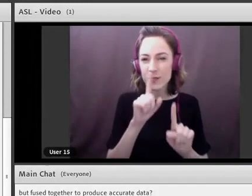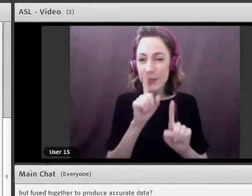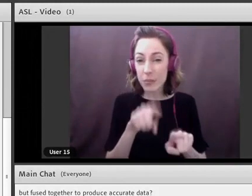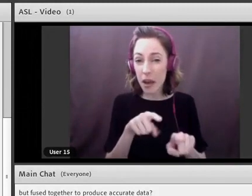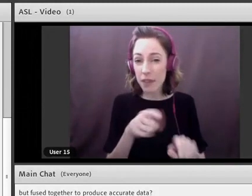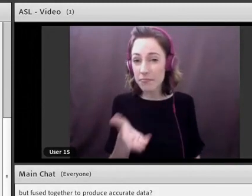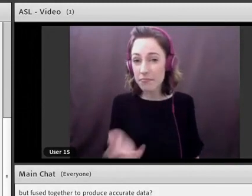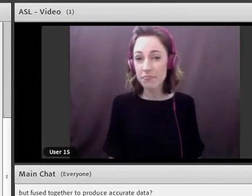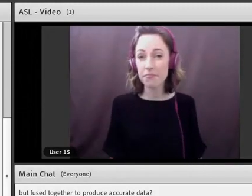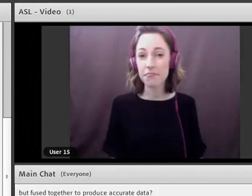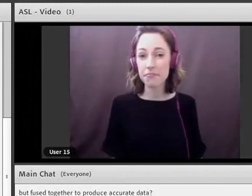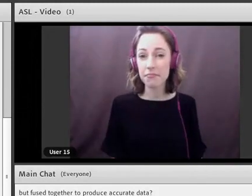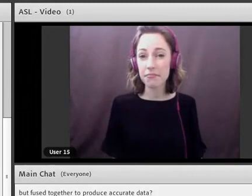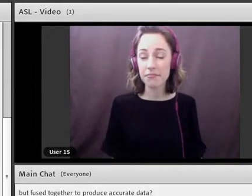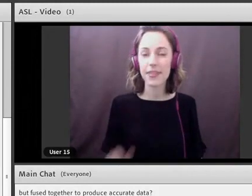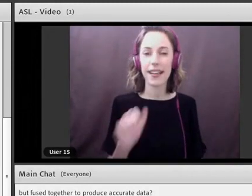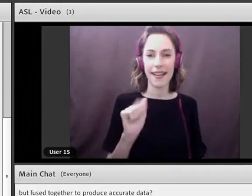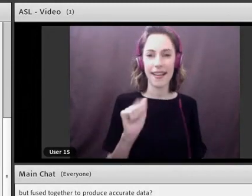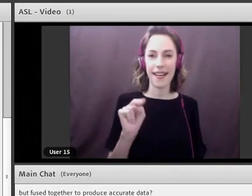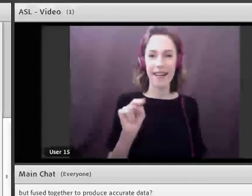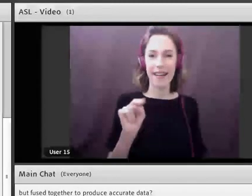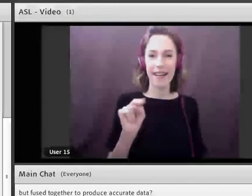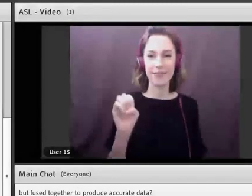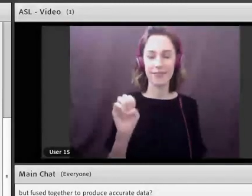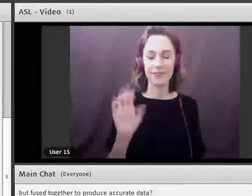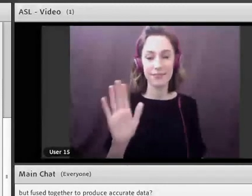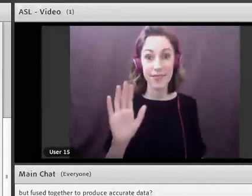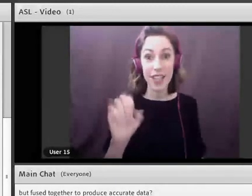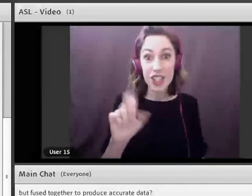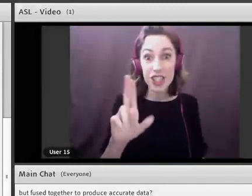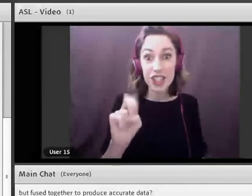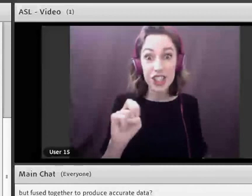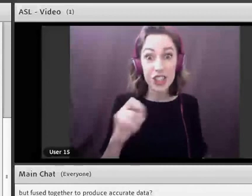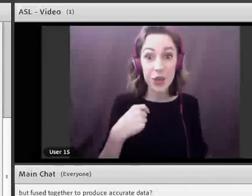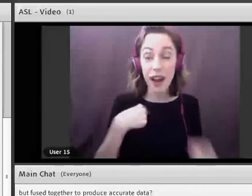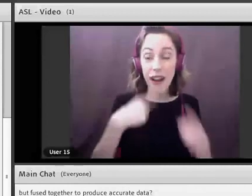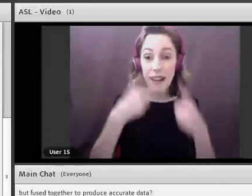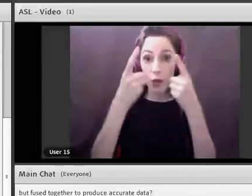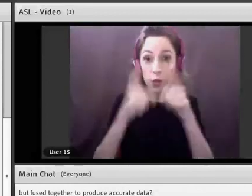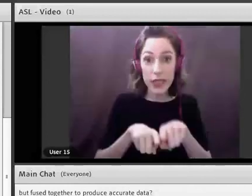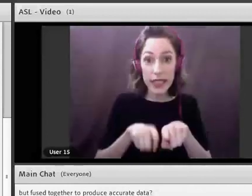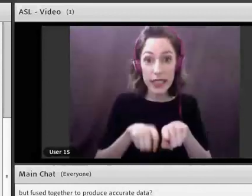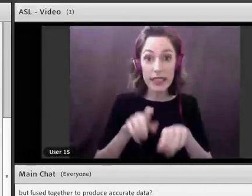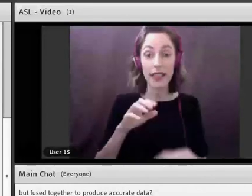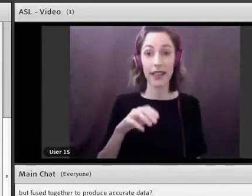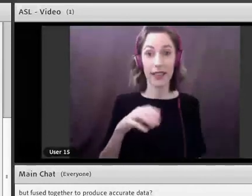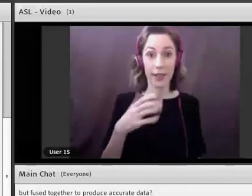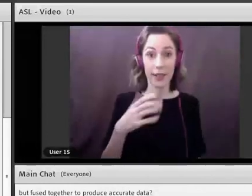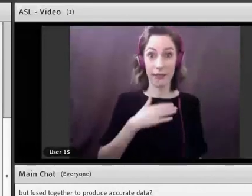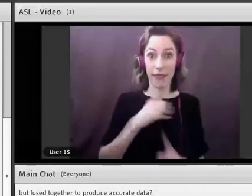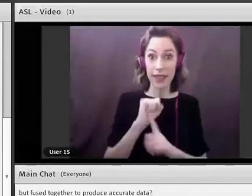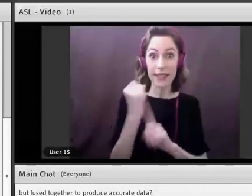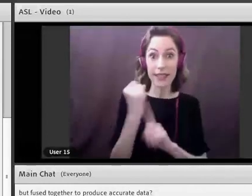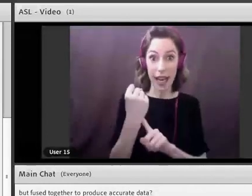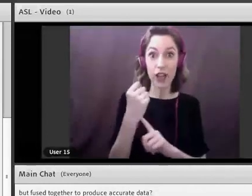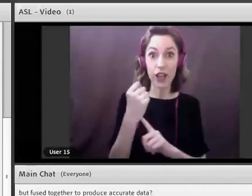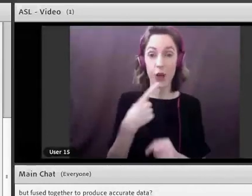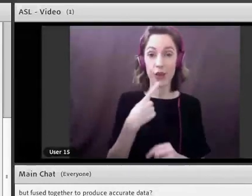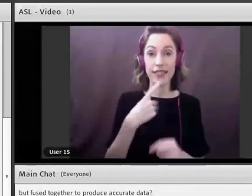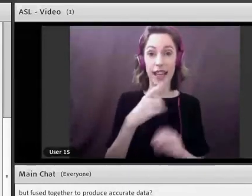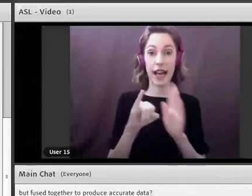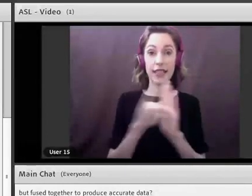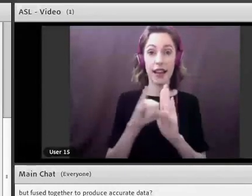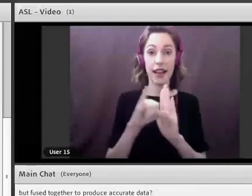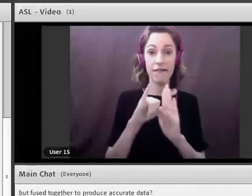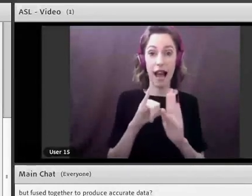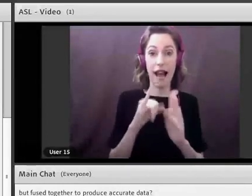Sue, I totally agree. In fact, that was the first comment we had when our scenario said you're there to identify vision and hearing. And